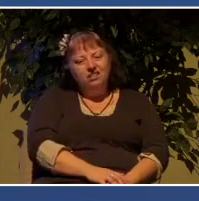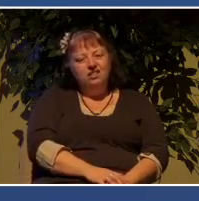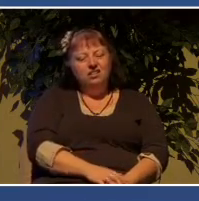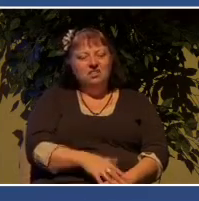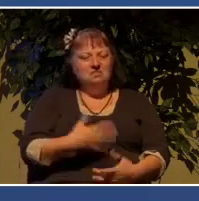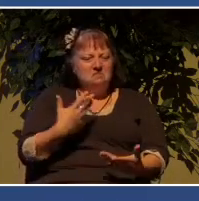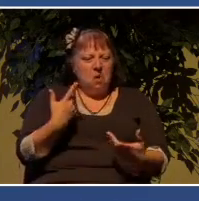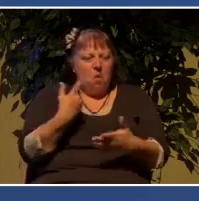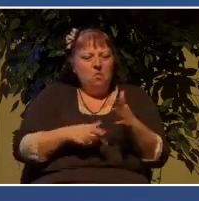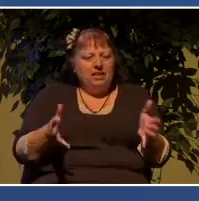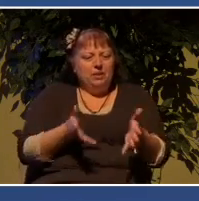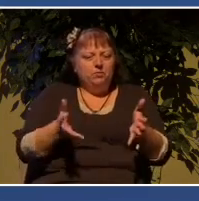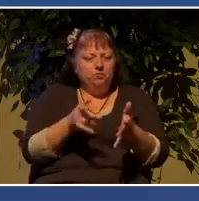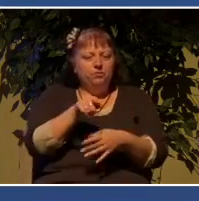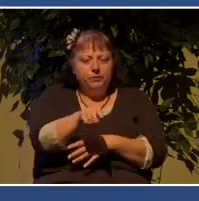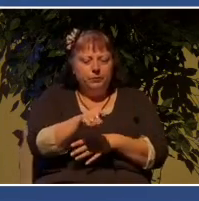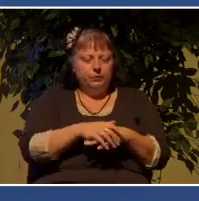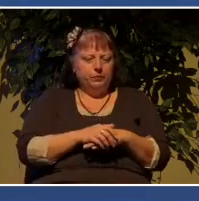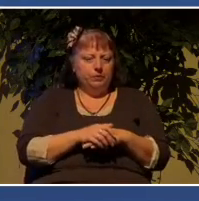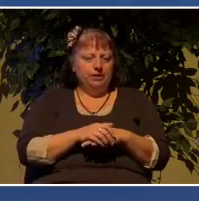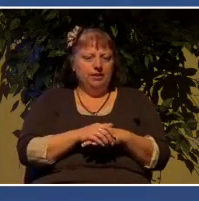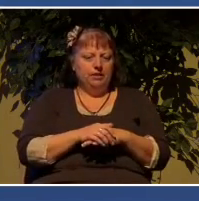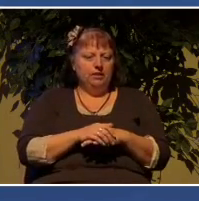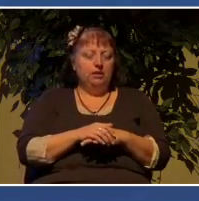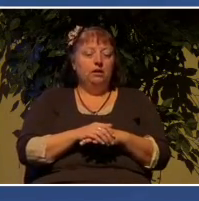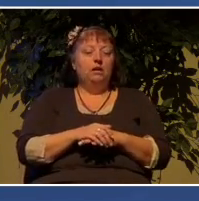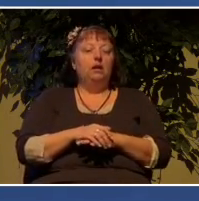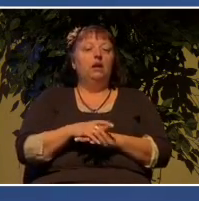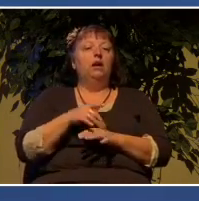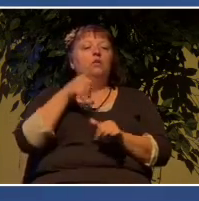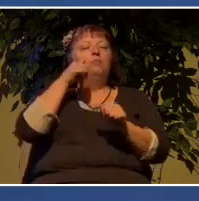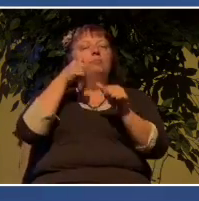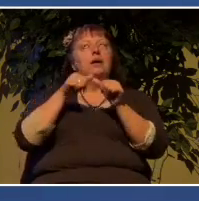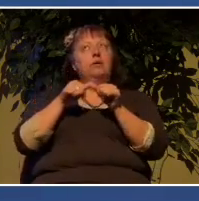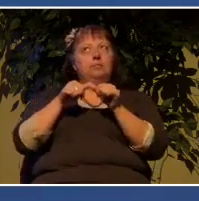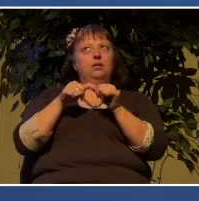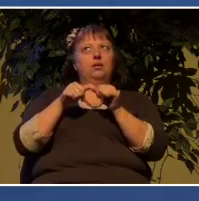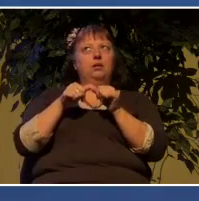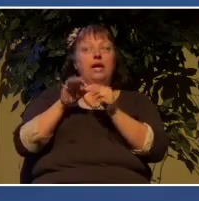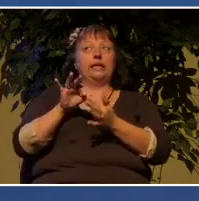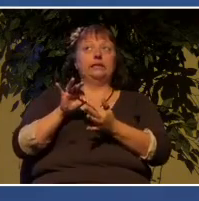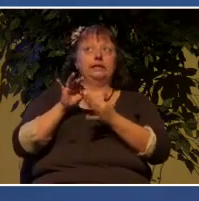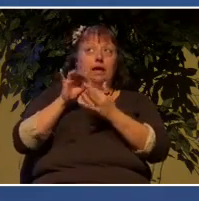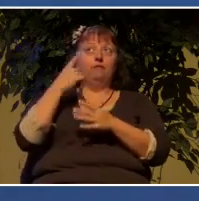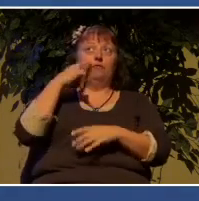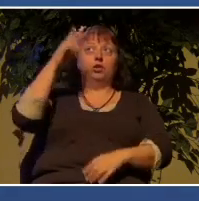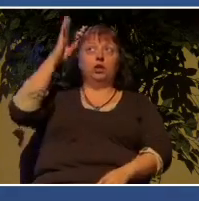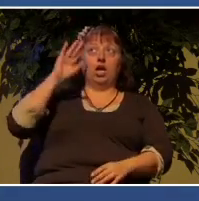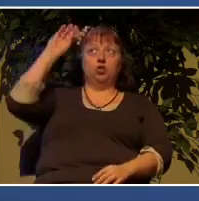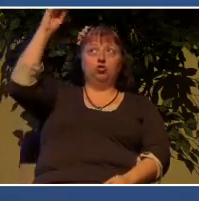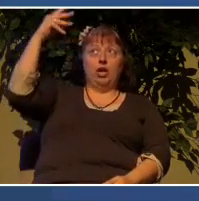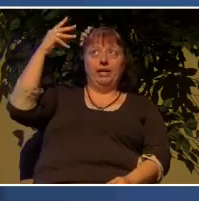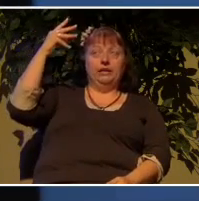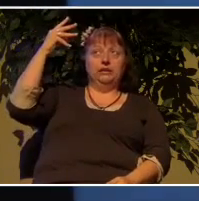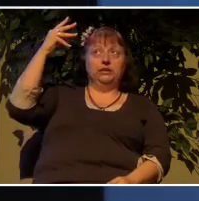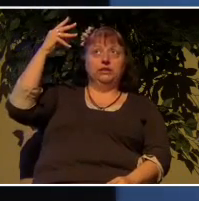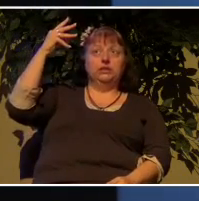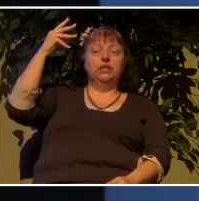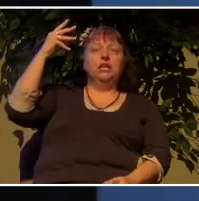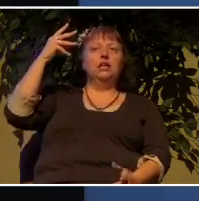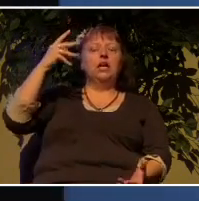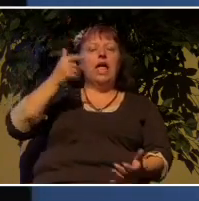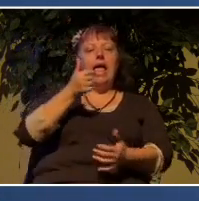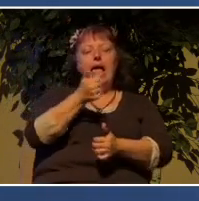them? It is very helpful to remember that but for the grace of God, there isn't a one of us who couldn't fall flat on his or